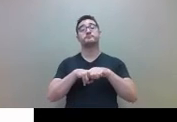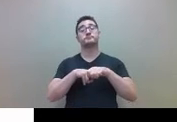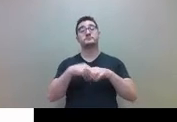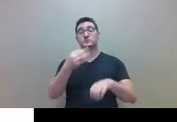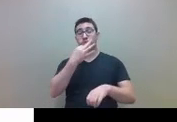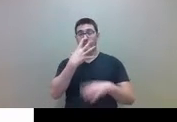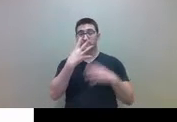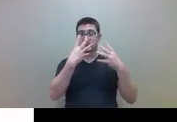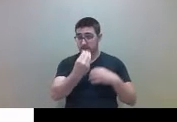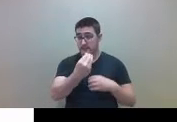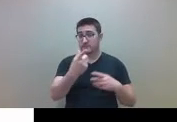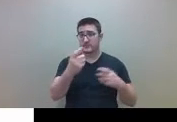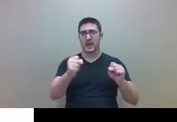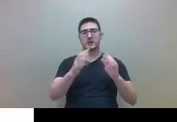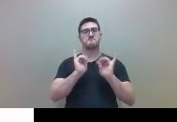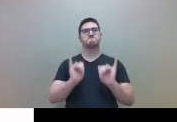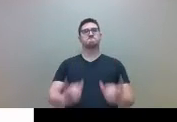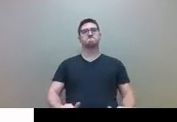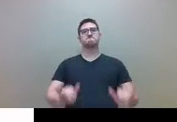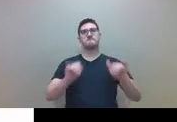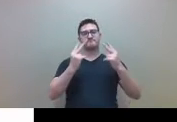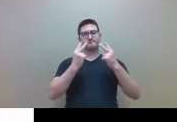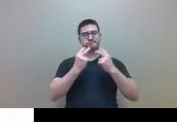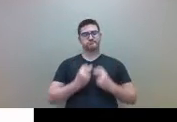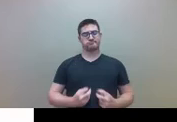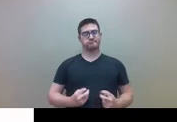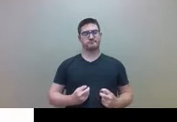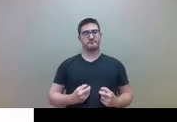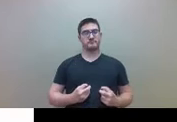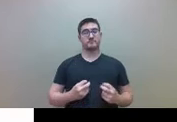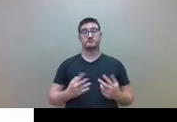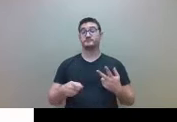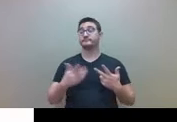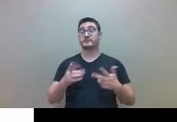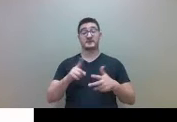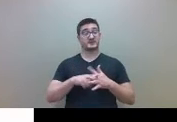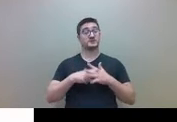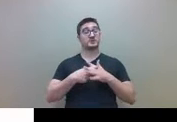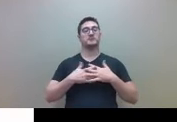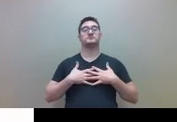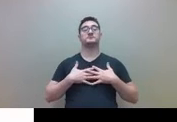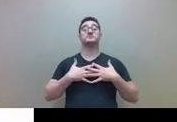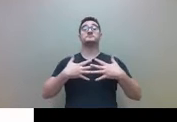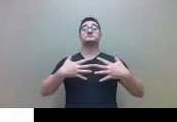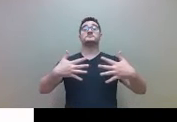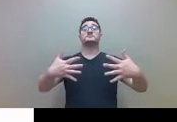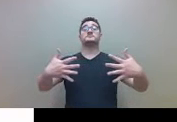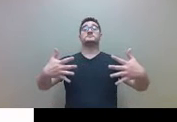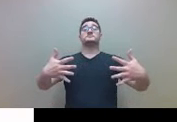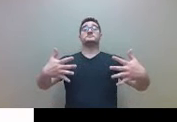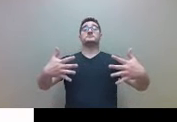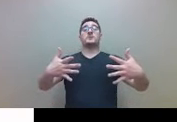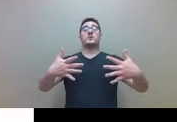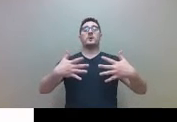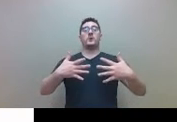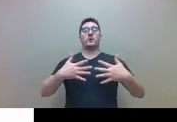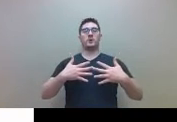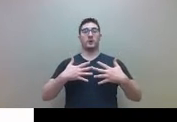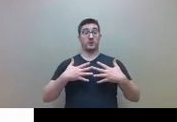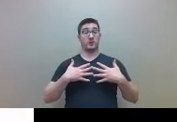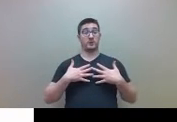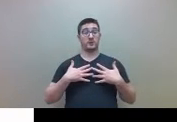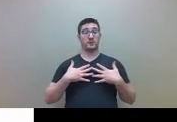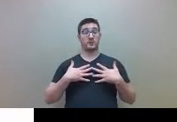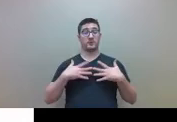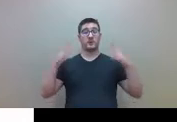sit quietly, you know, take a few inhalations and exhalations and just really zone in